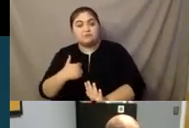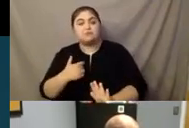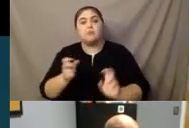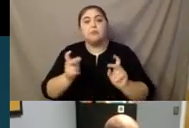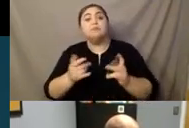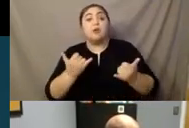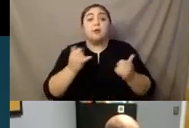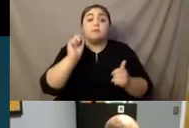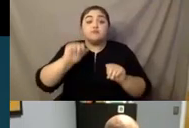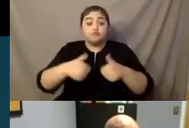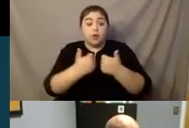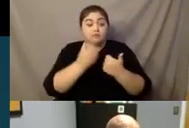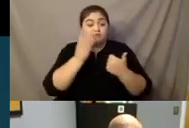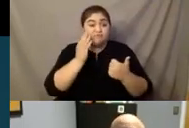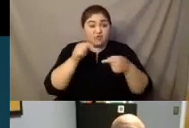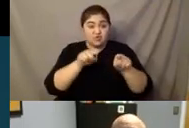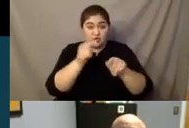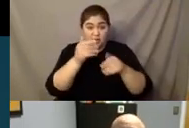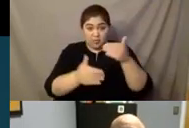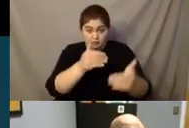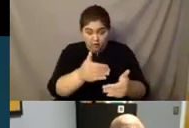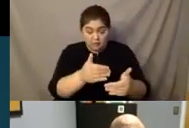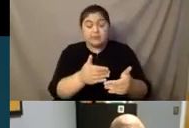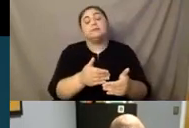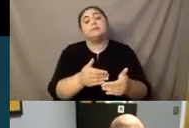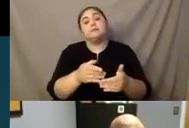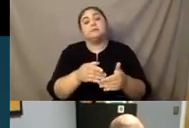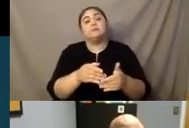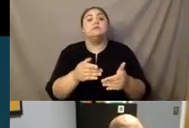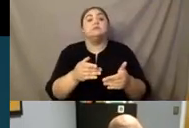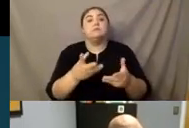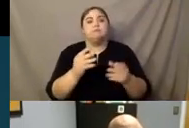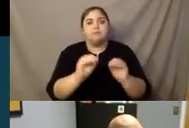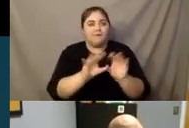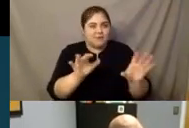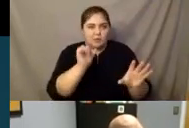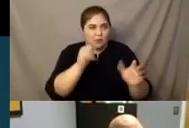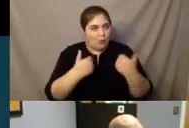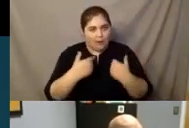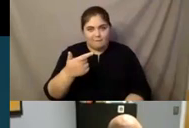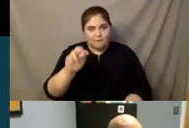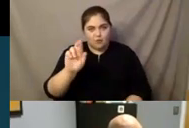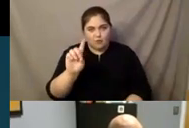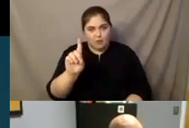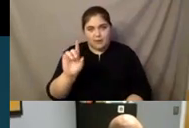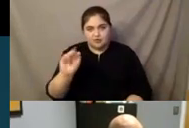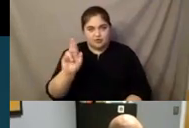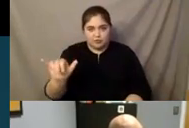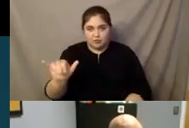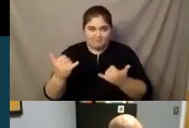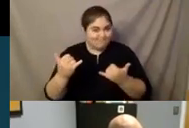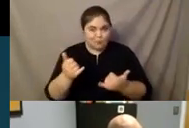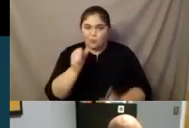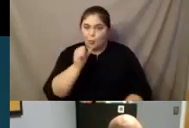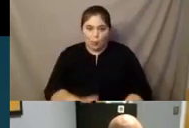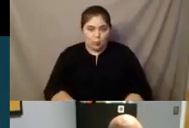encountering during this process, in addition to the ones that Jordan mentioned, obviously we don't have grand jury right now, but